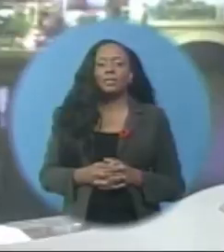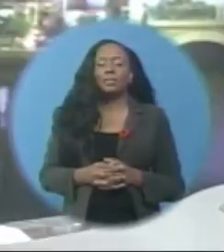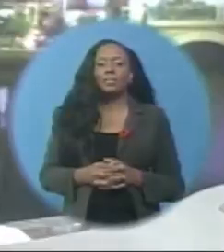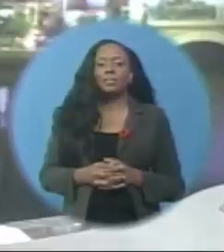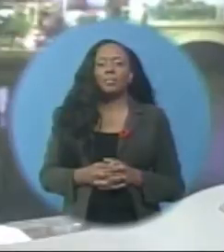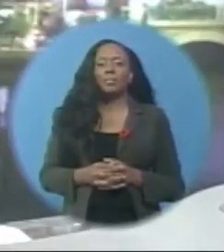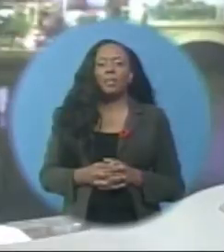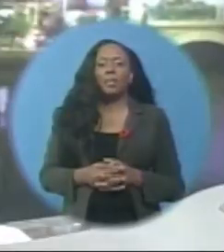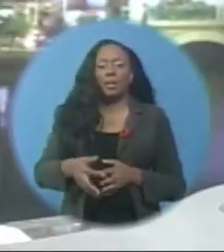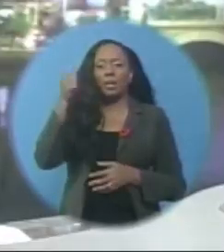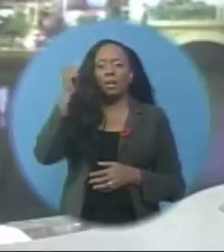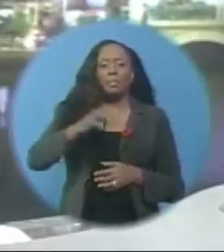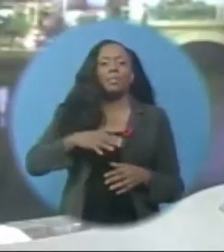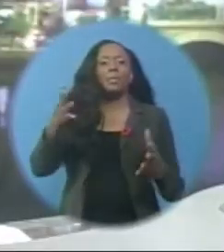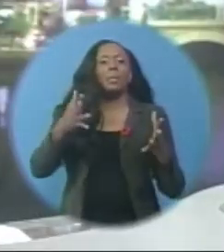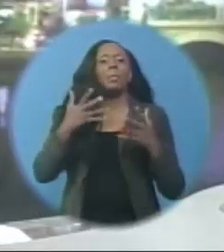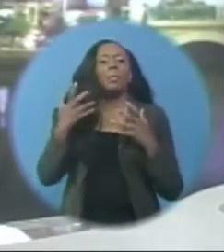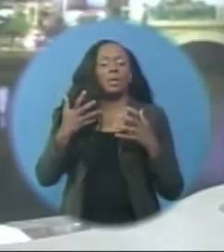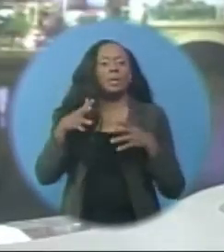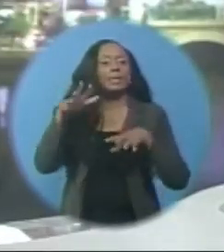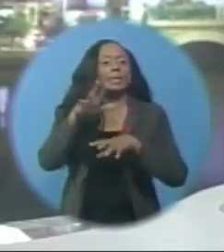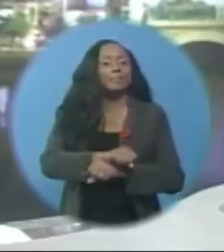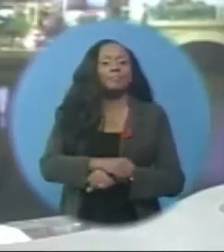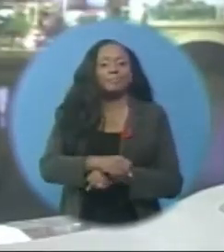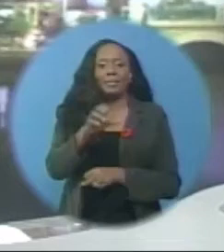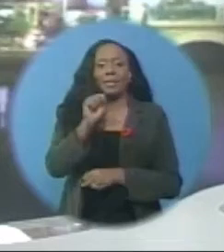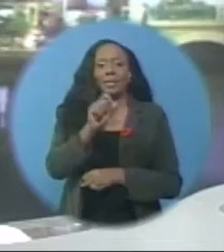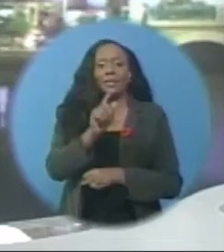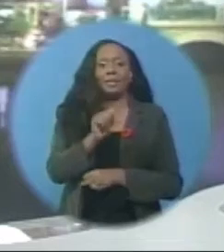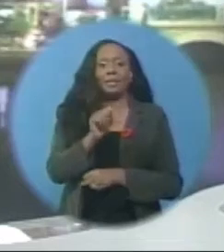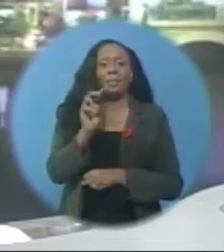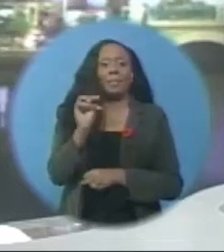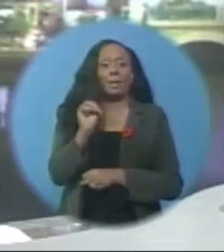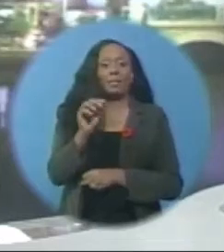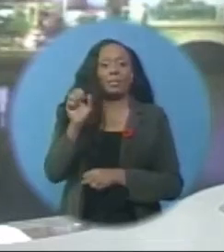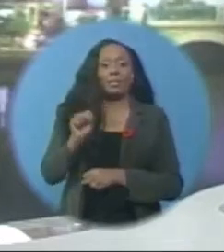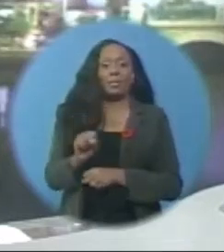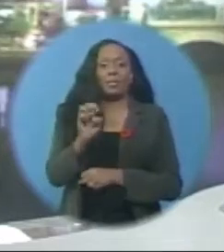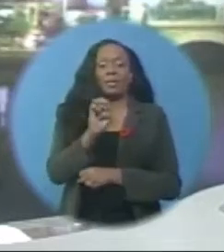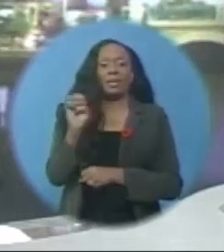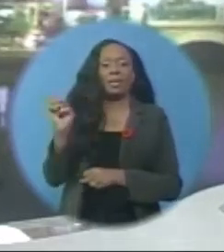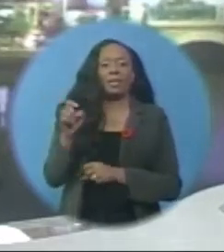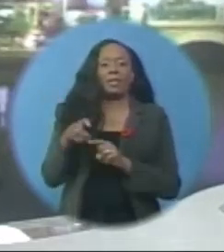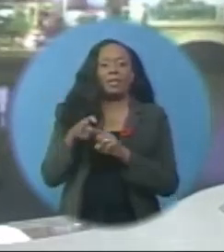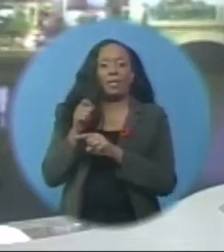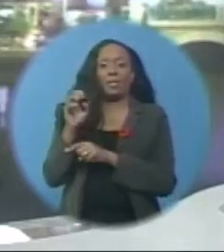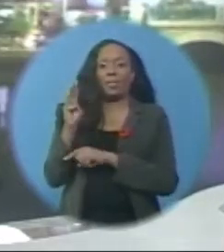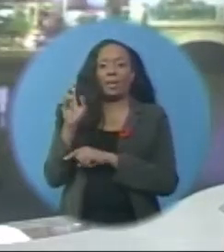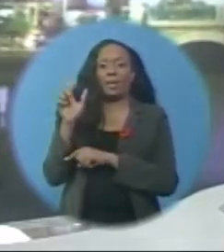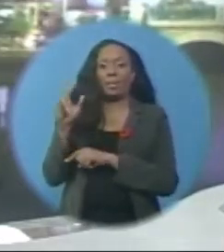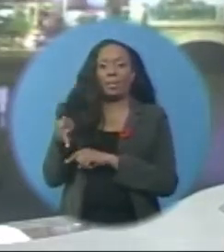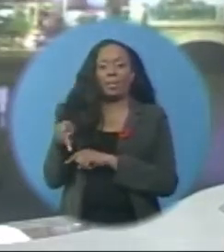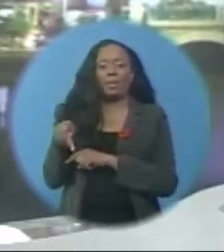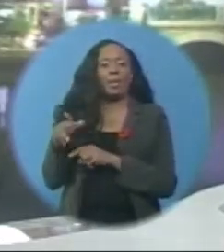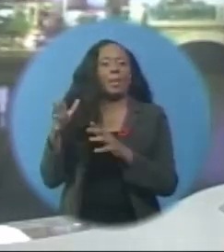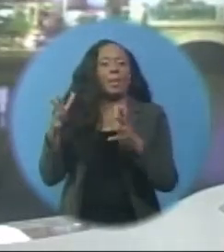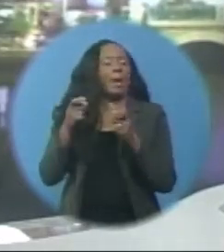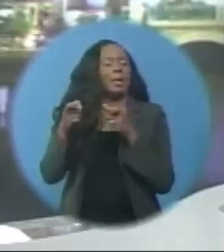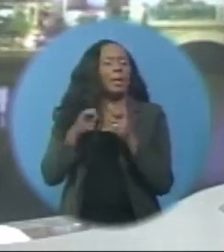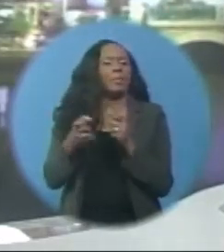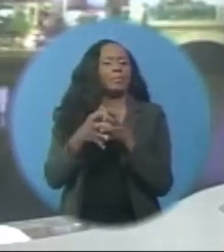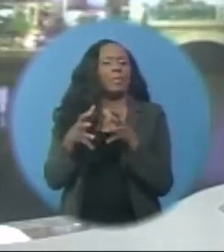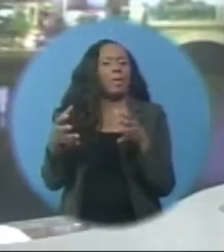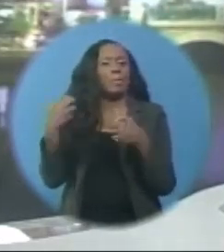The man looking to wrestle the constituency of St. Michael's Southeast from the Barbados Labour Party intends to tackle pressing